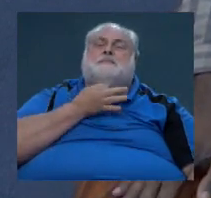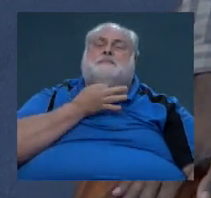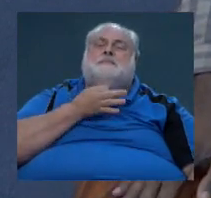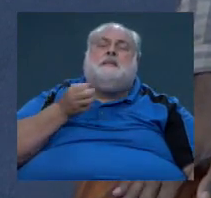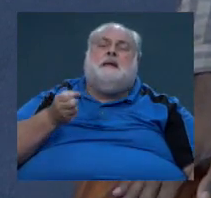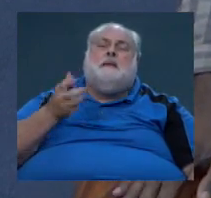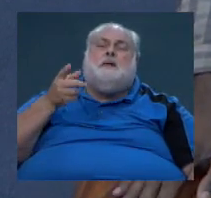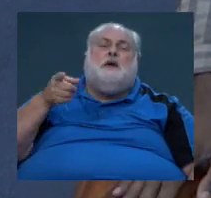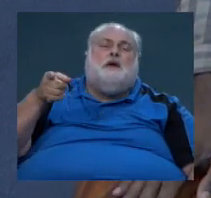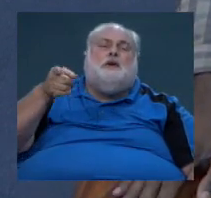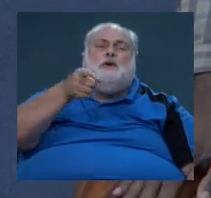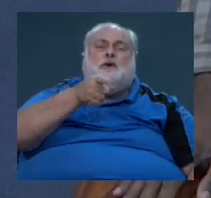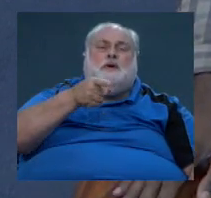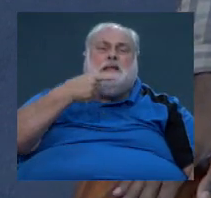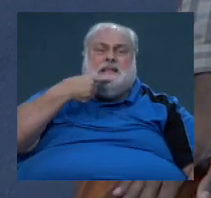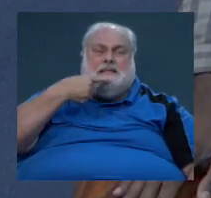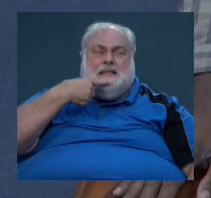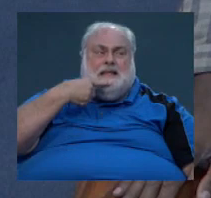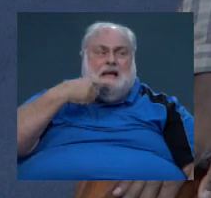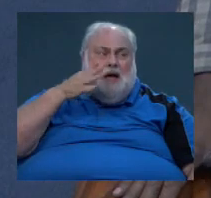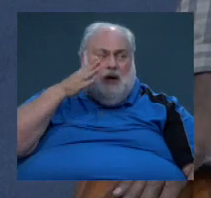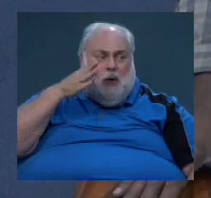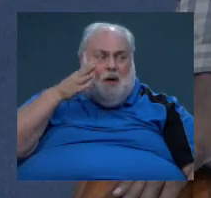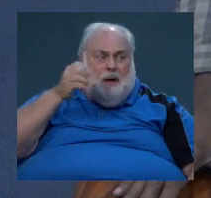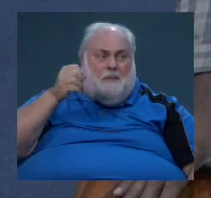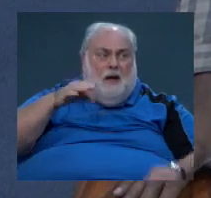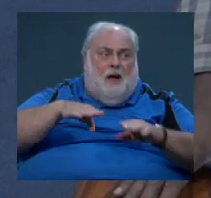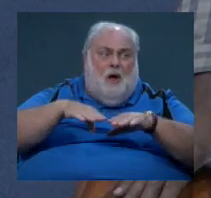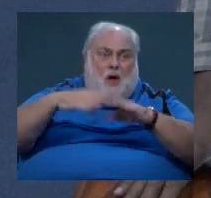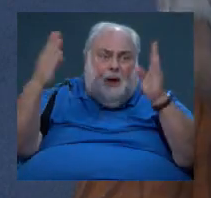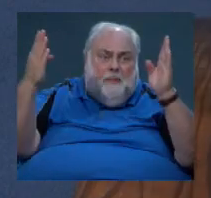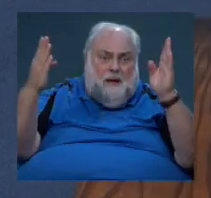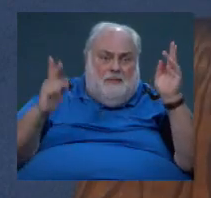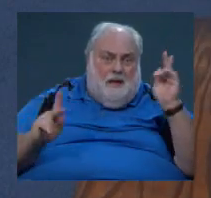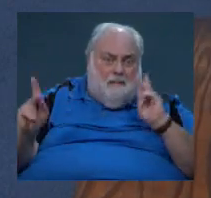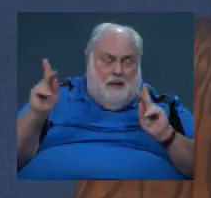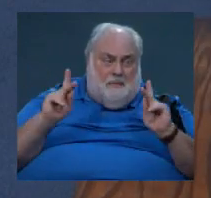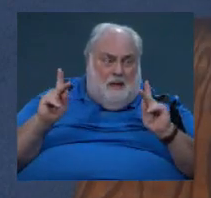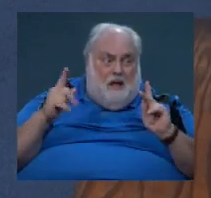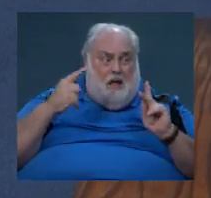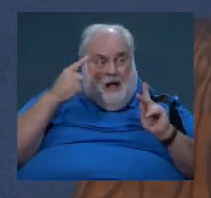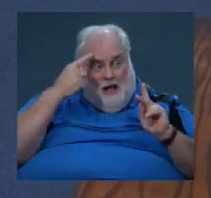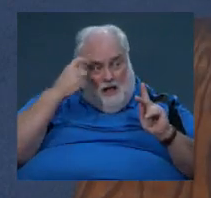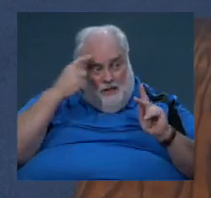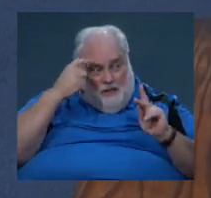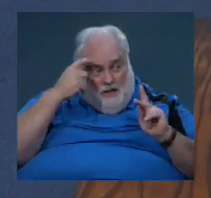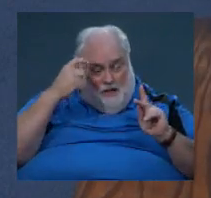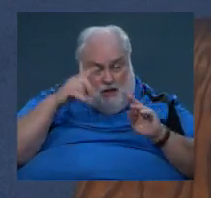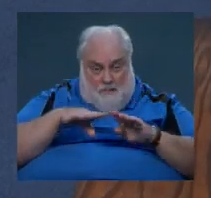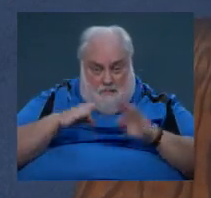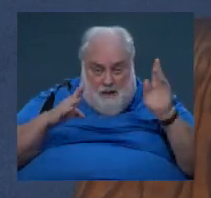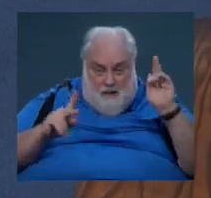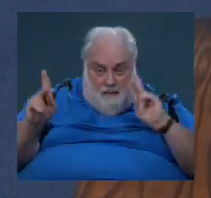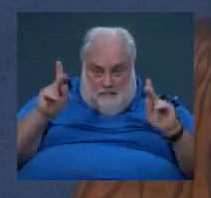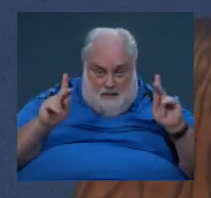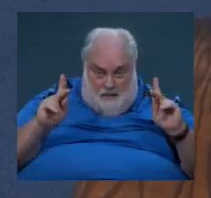here, she said that it was going to be open to the public. I thought it was going to be open to the public. What do y'all